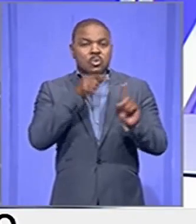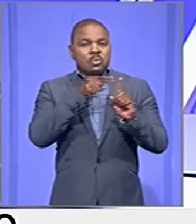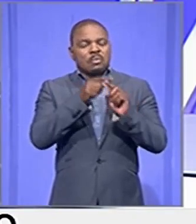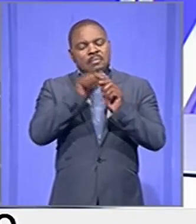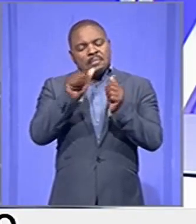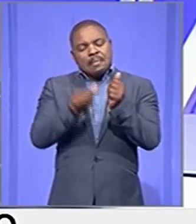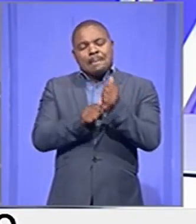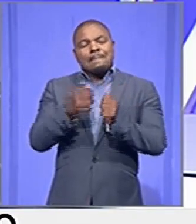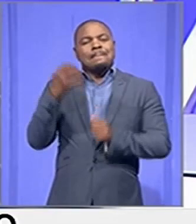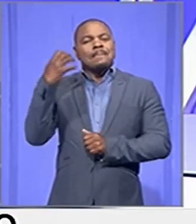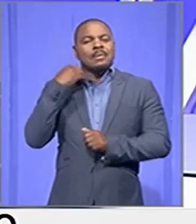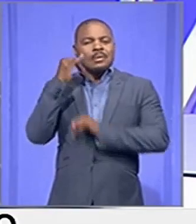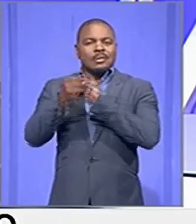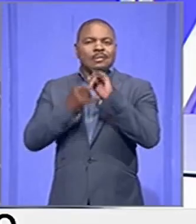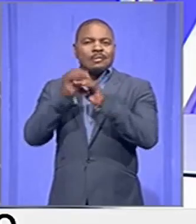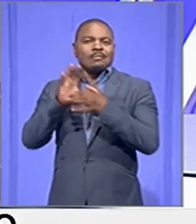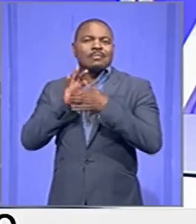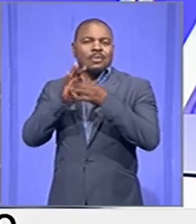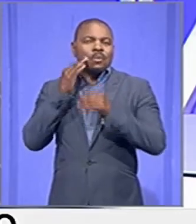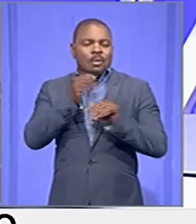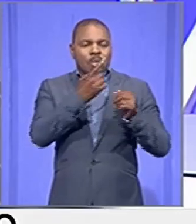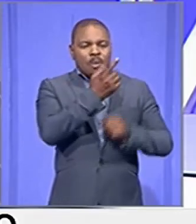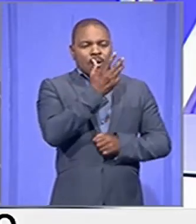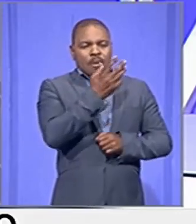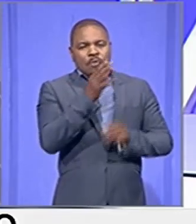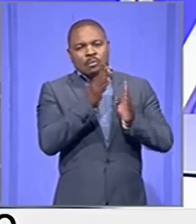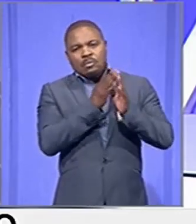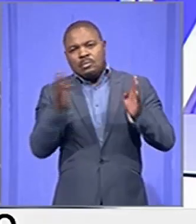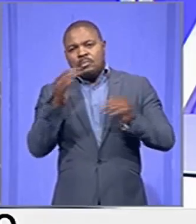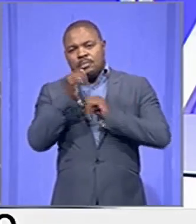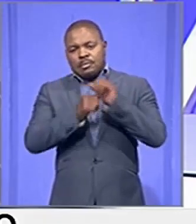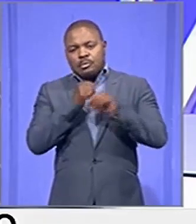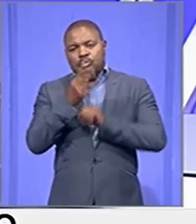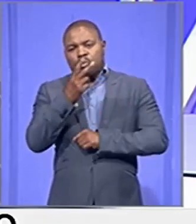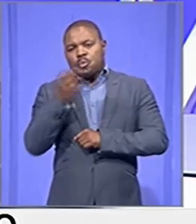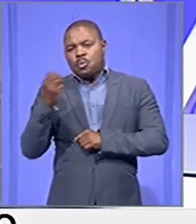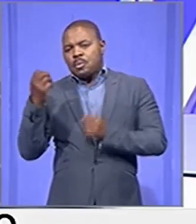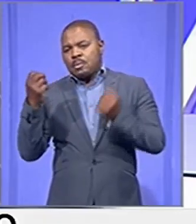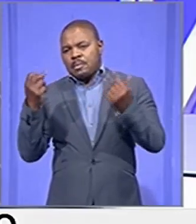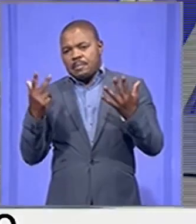motlatsa letona la dikamano tsa matjhabeng pakeng tsa 1994 le 2008.